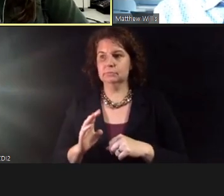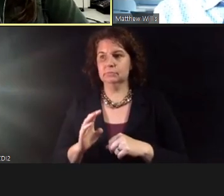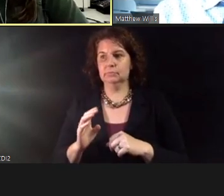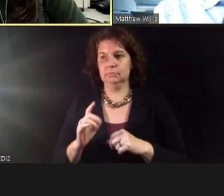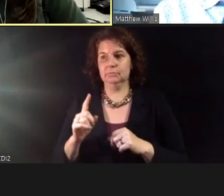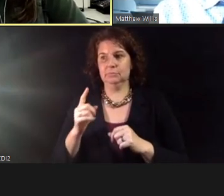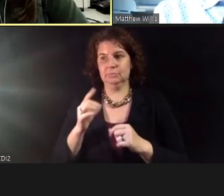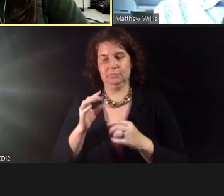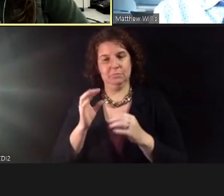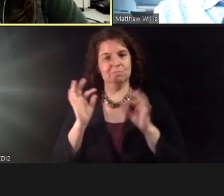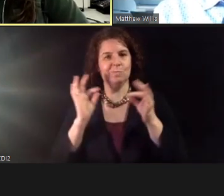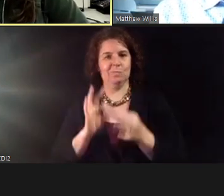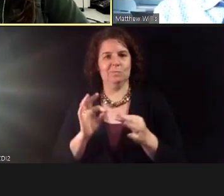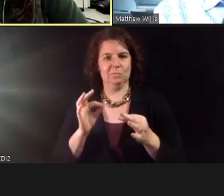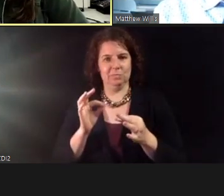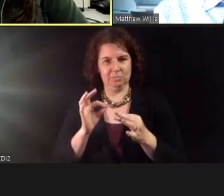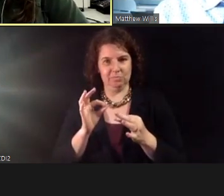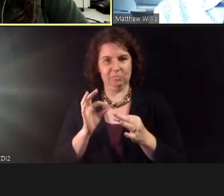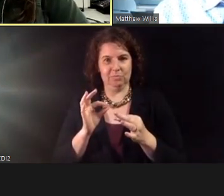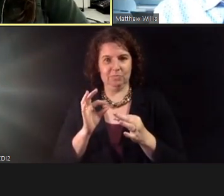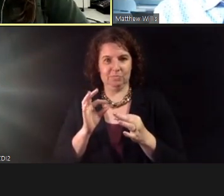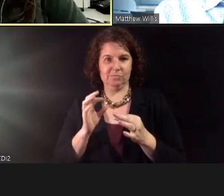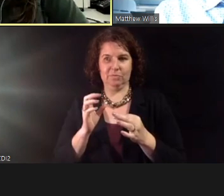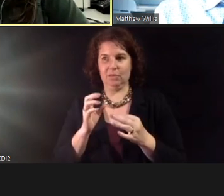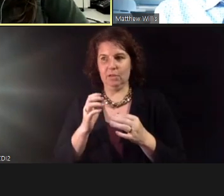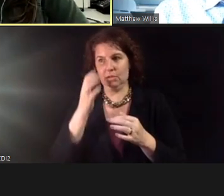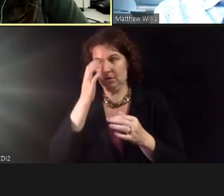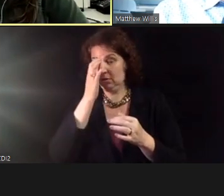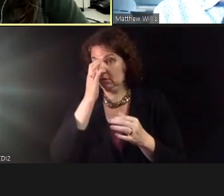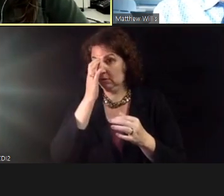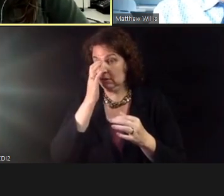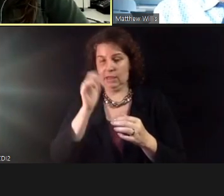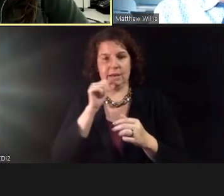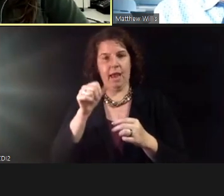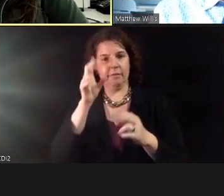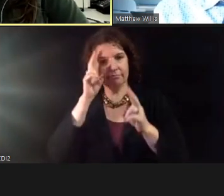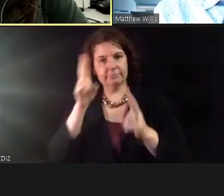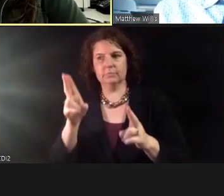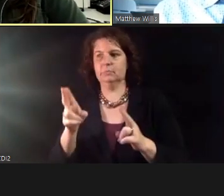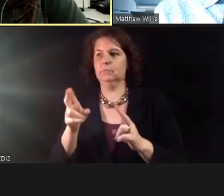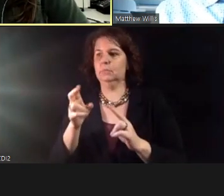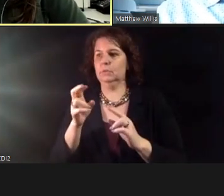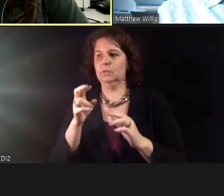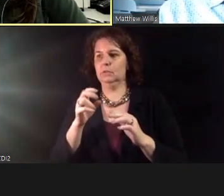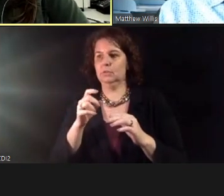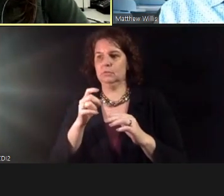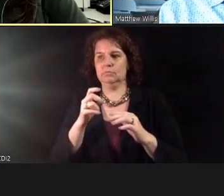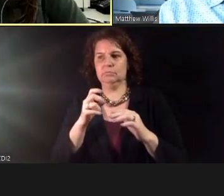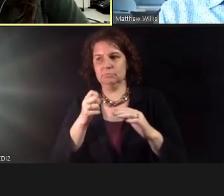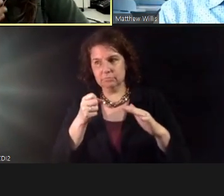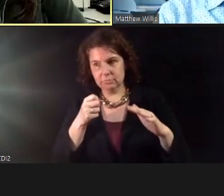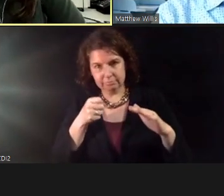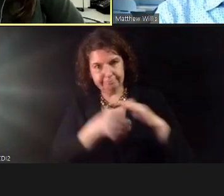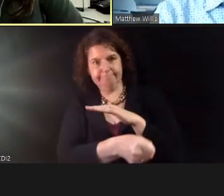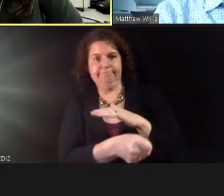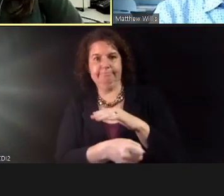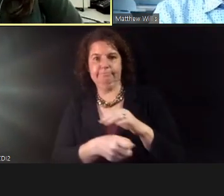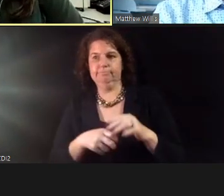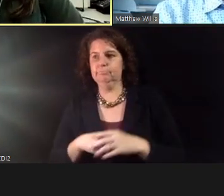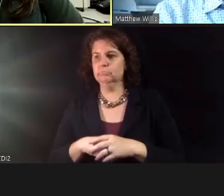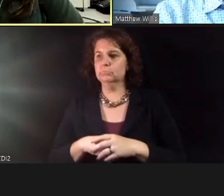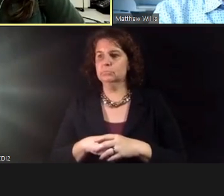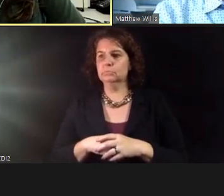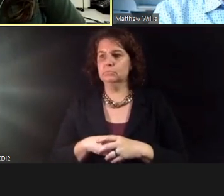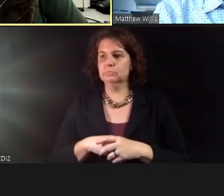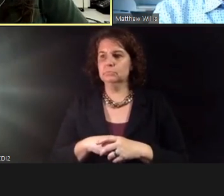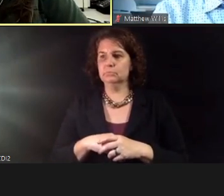been issued in light of the pandemic. So Angela, I'm wondering if you can give us an update on the status of